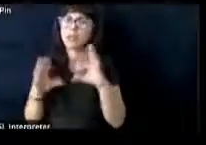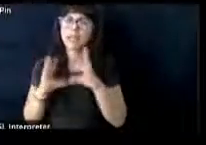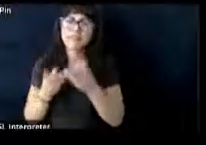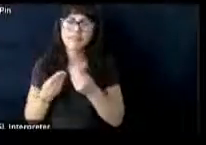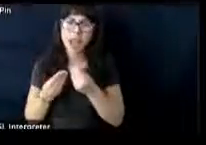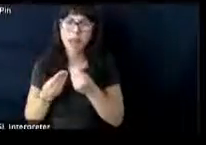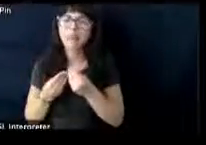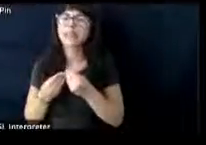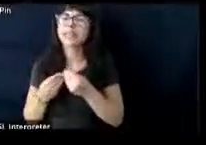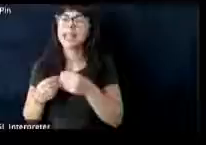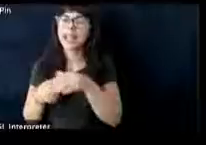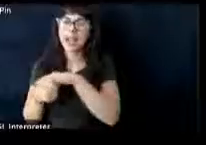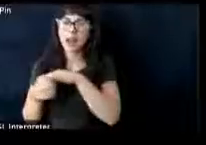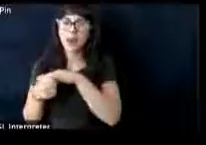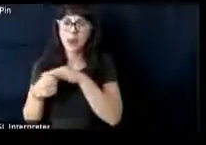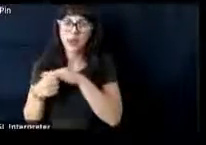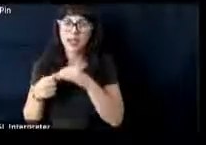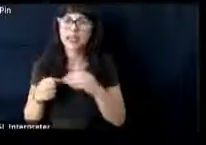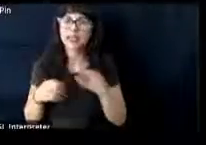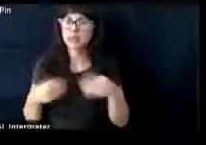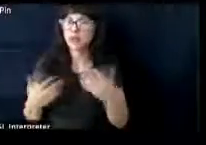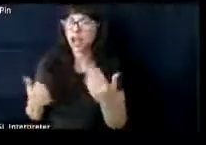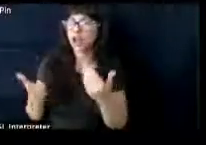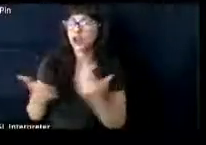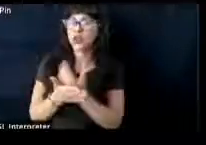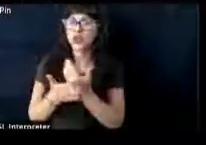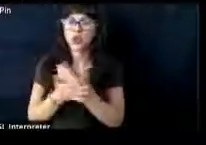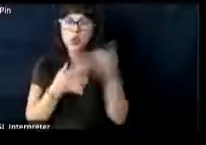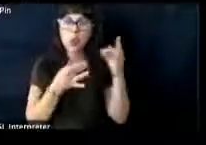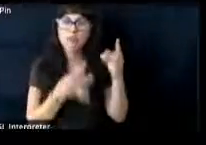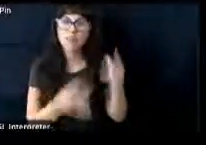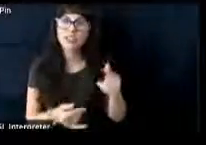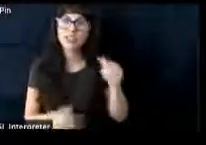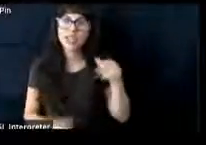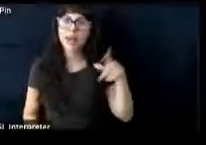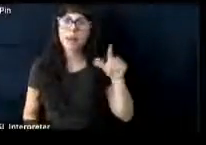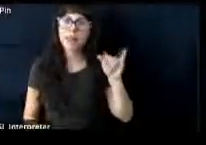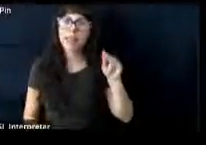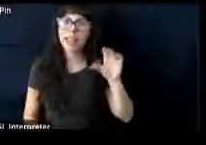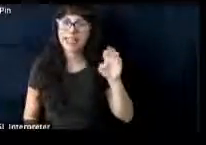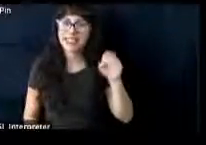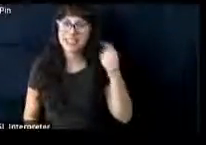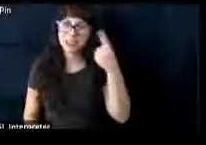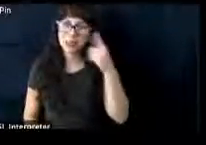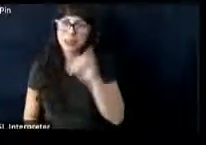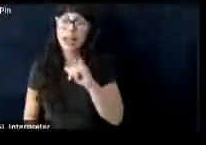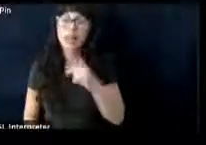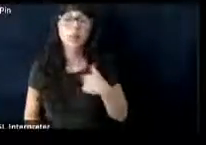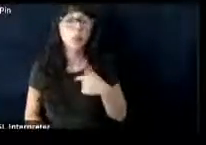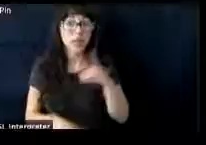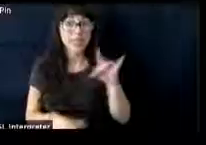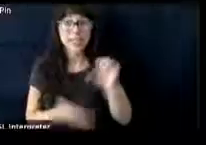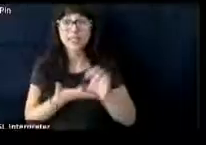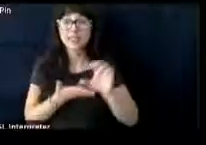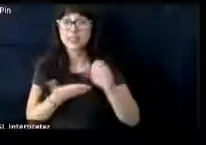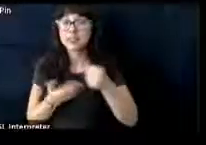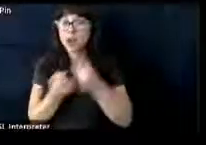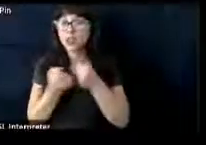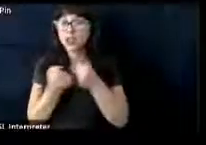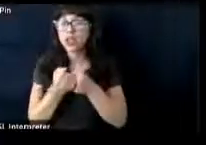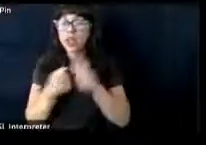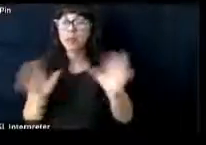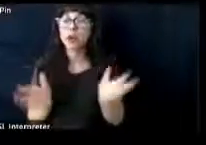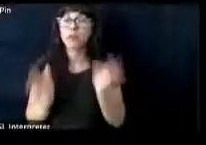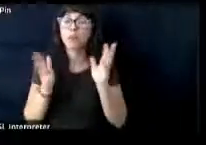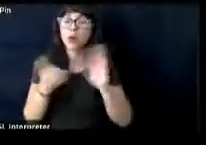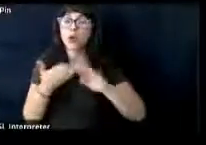efficient appliances. And we've also done our best to provide sponsorships to promote community and civic activities in